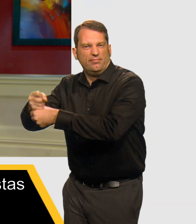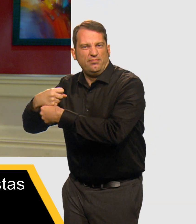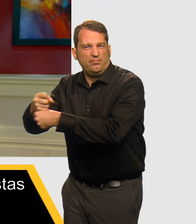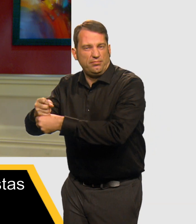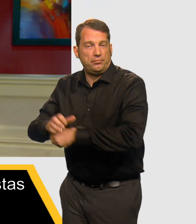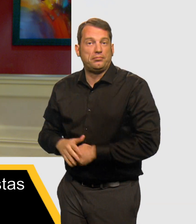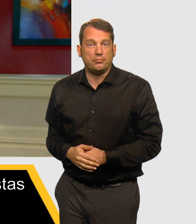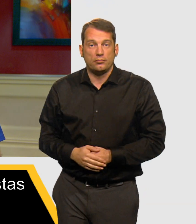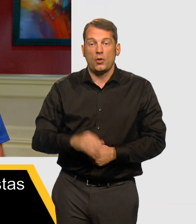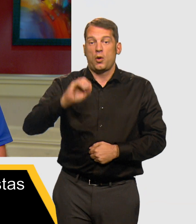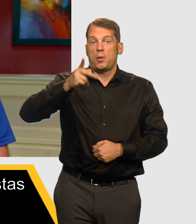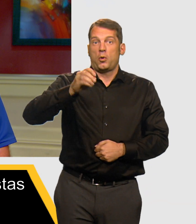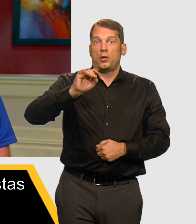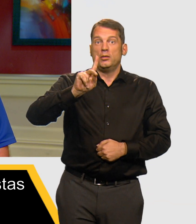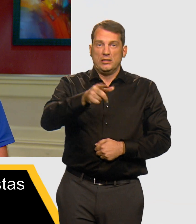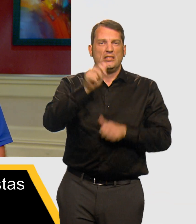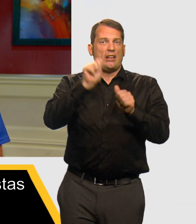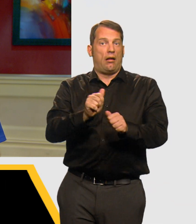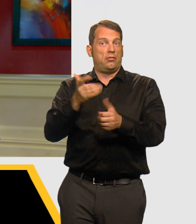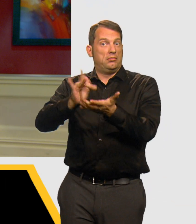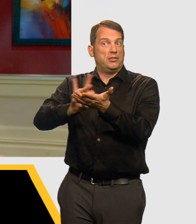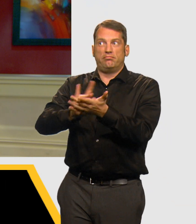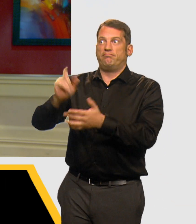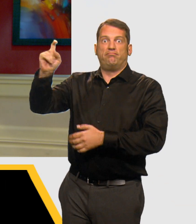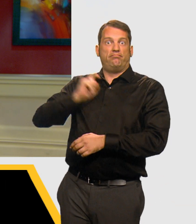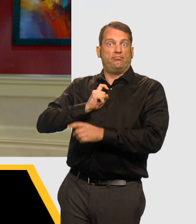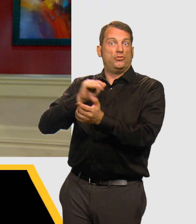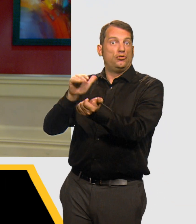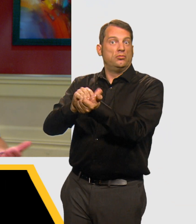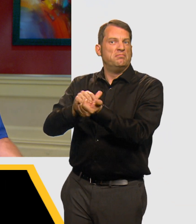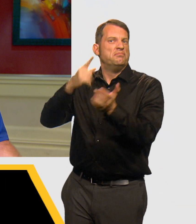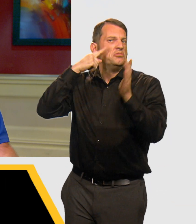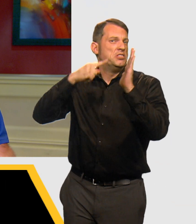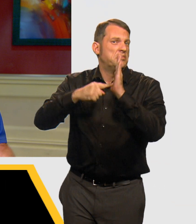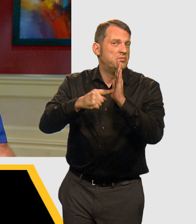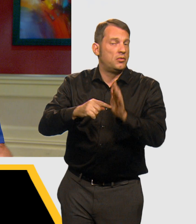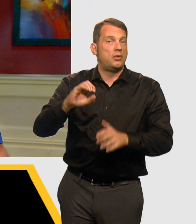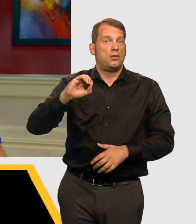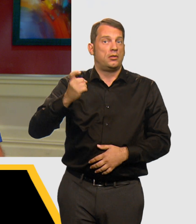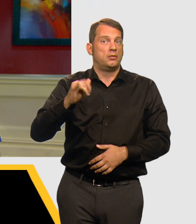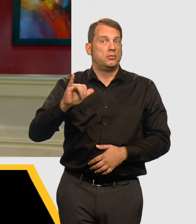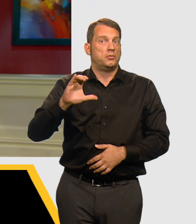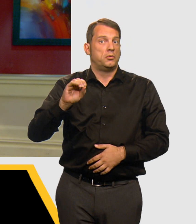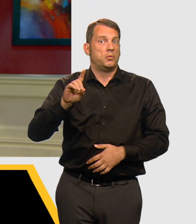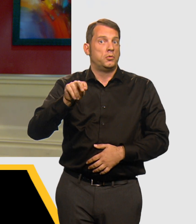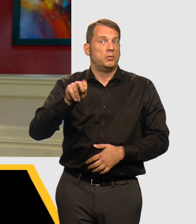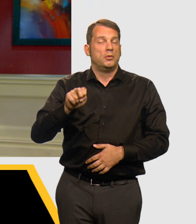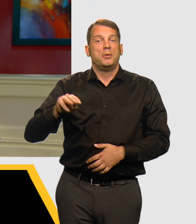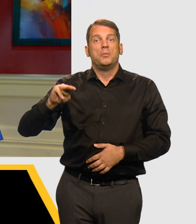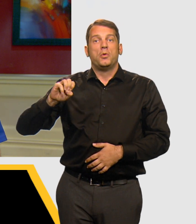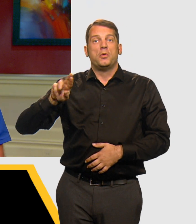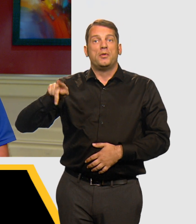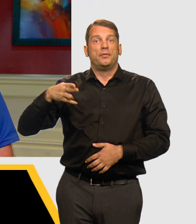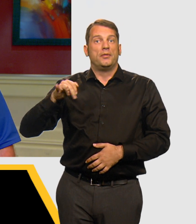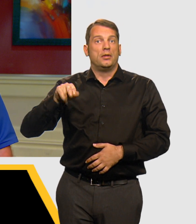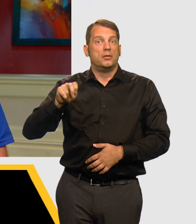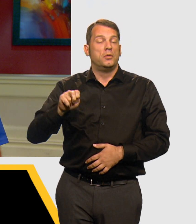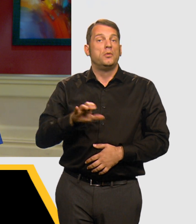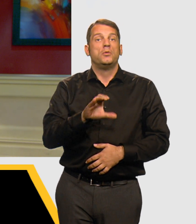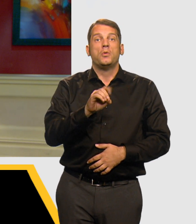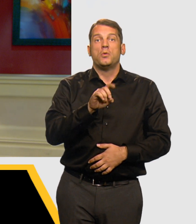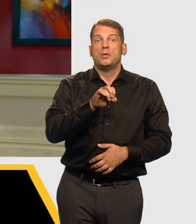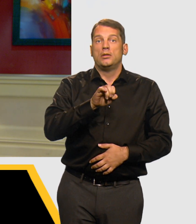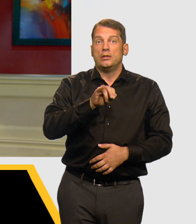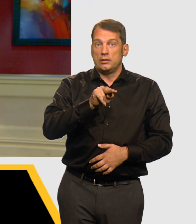describe synthetic versions of these drugs. An opioid can be a legal prescription medication such as oxycodone,